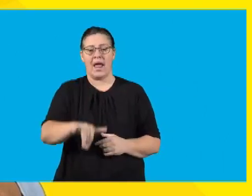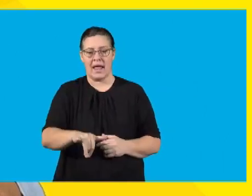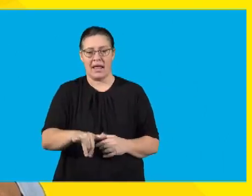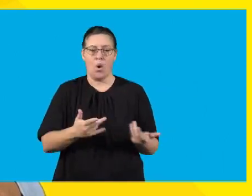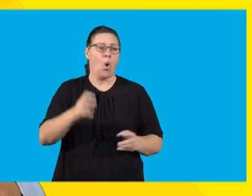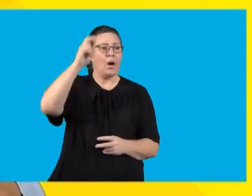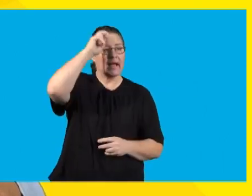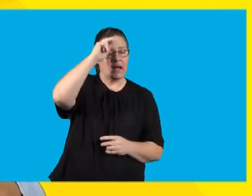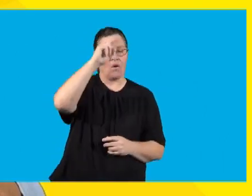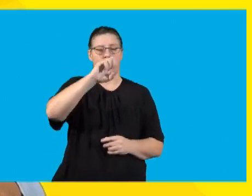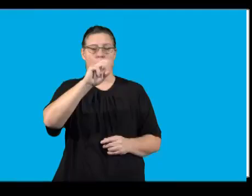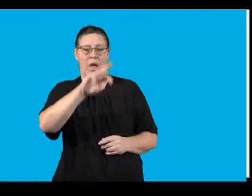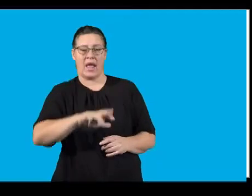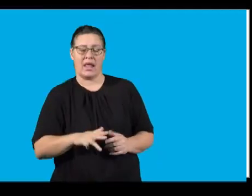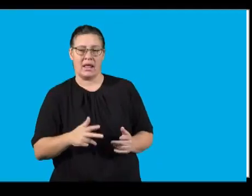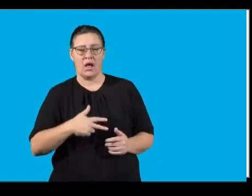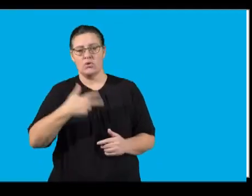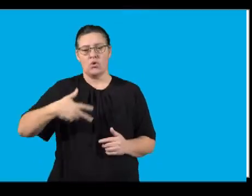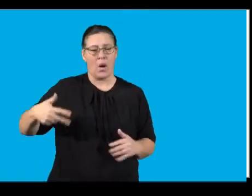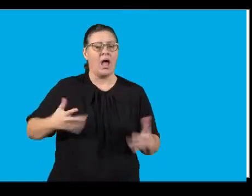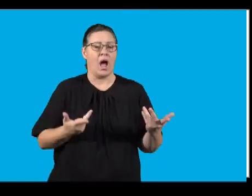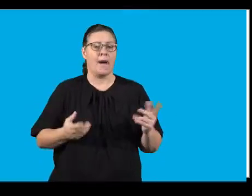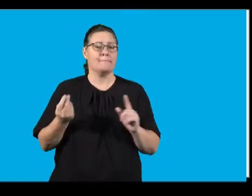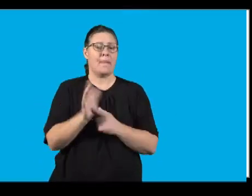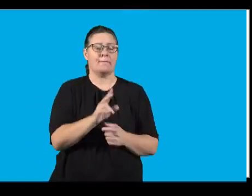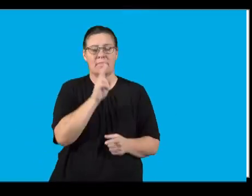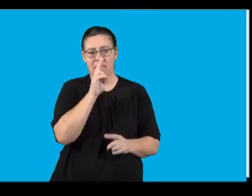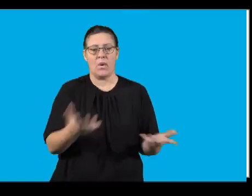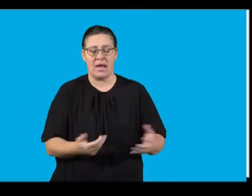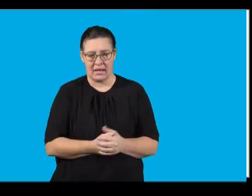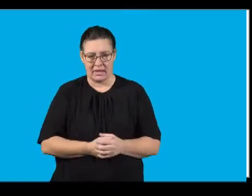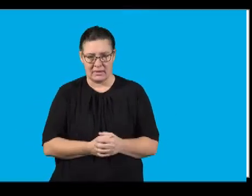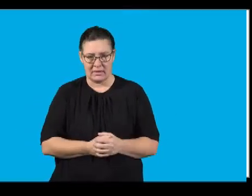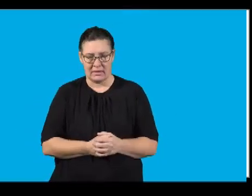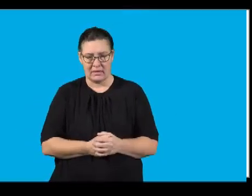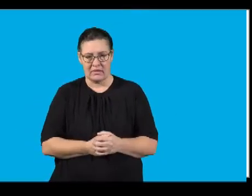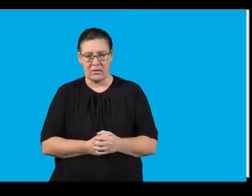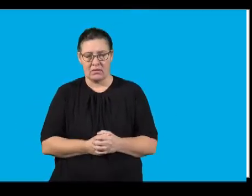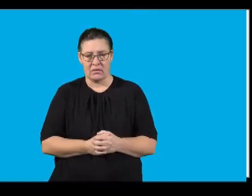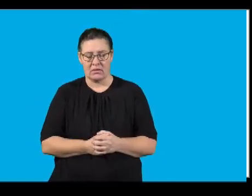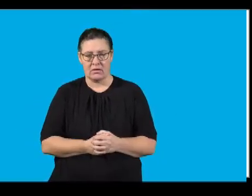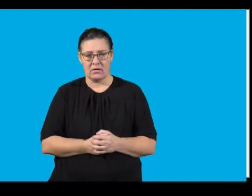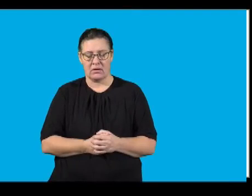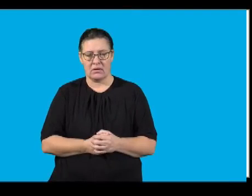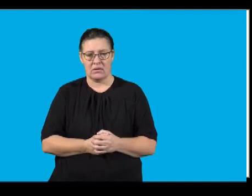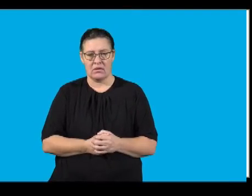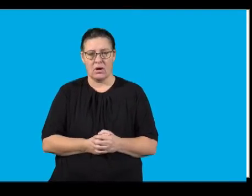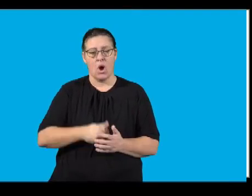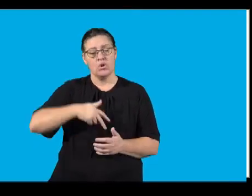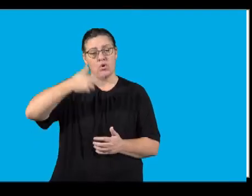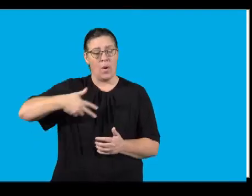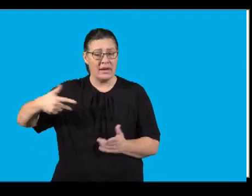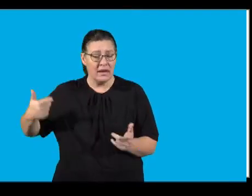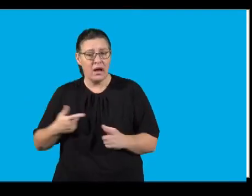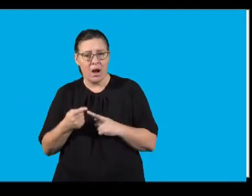or the king of Norway is mentioned. And we see it here in line 19 and 20. It says, where their Norwegian banners flout the